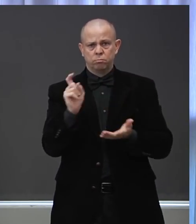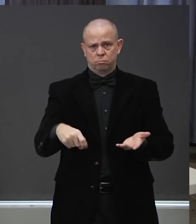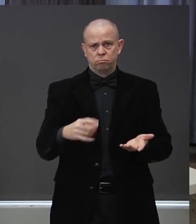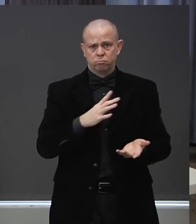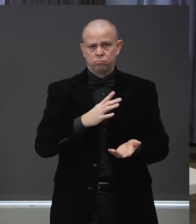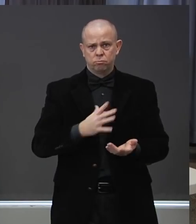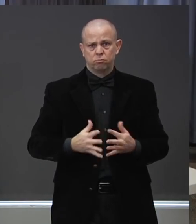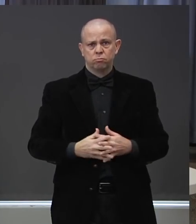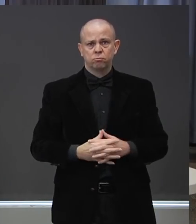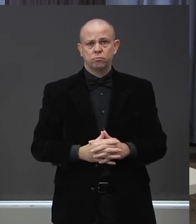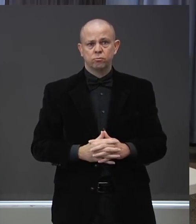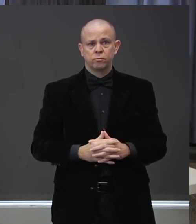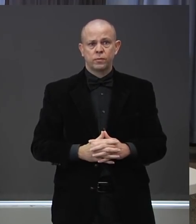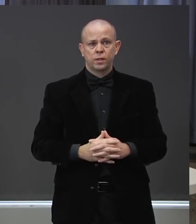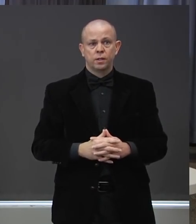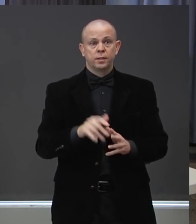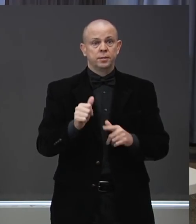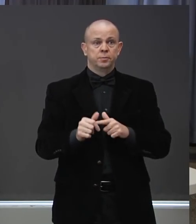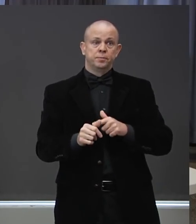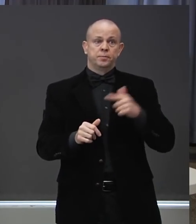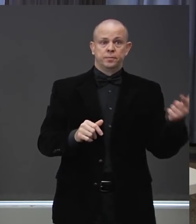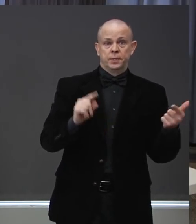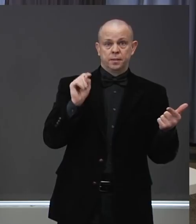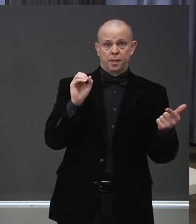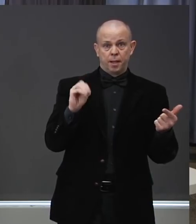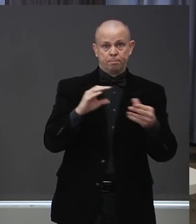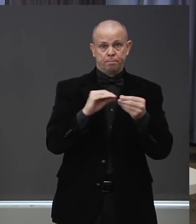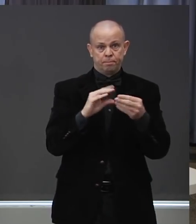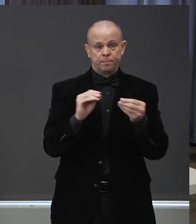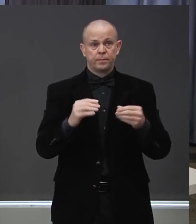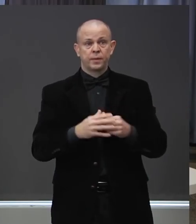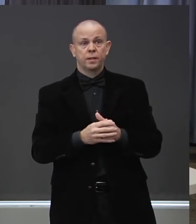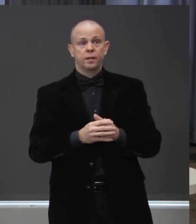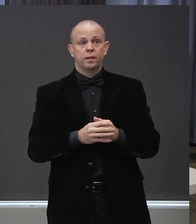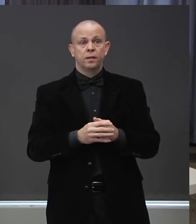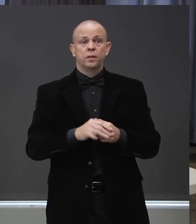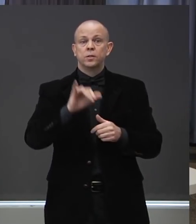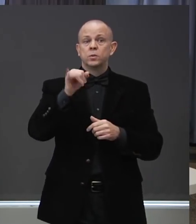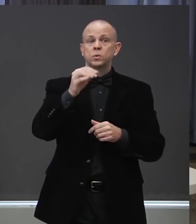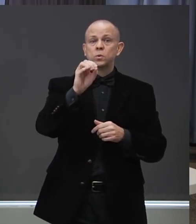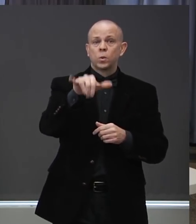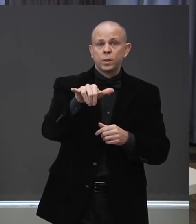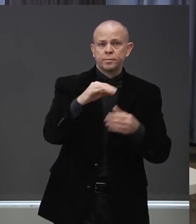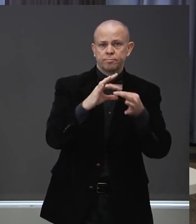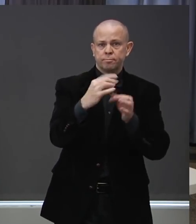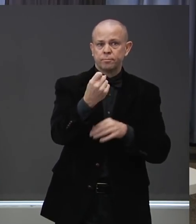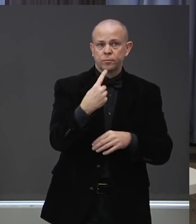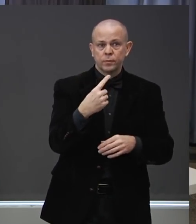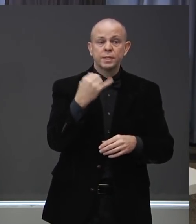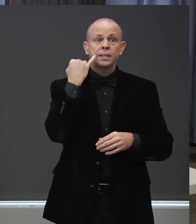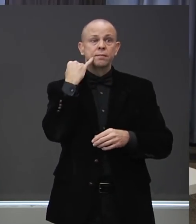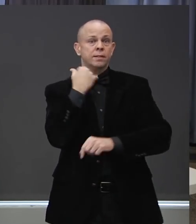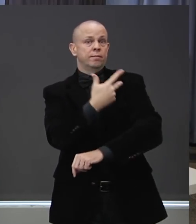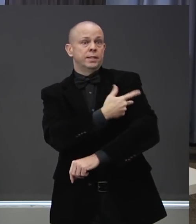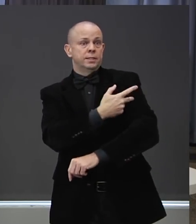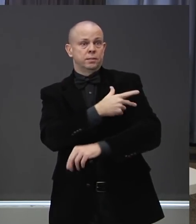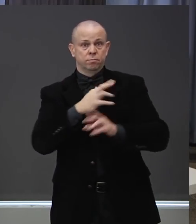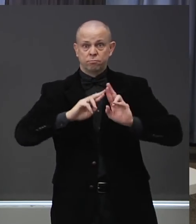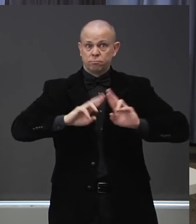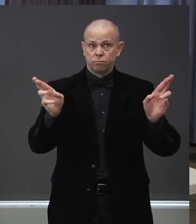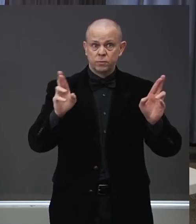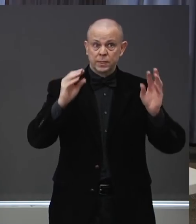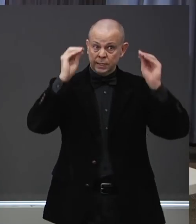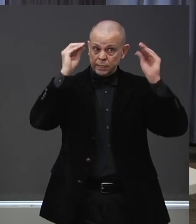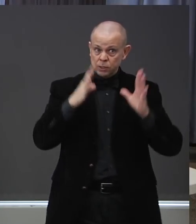Question from Jody. Will teachers be prioritized to receive the COVID vaccine once it's available? Well, Jody, there's